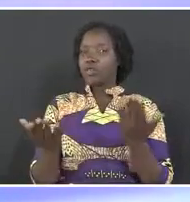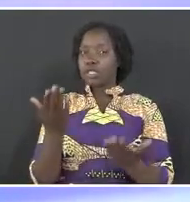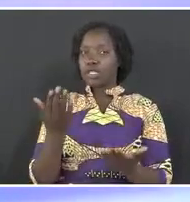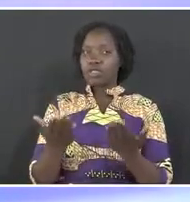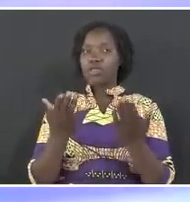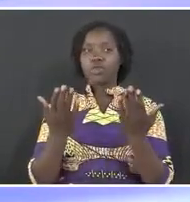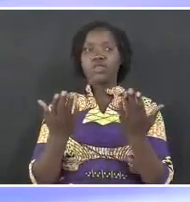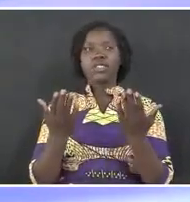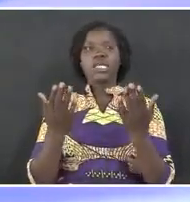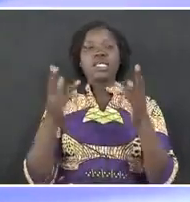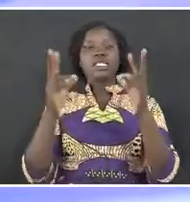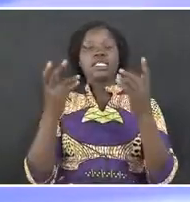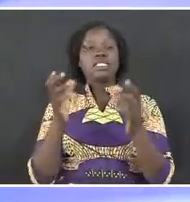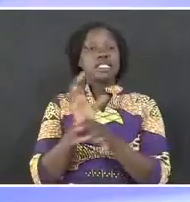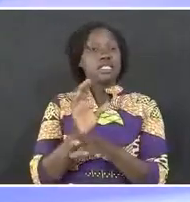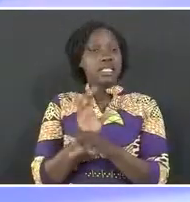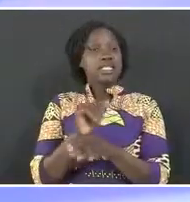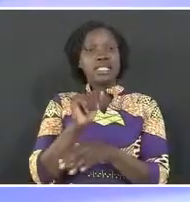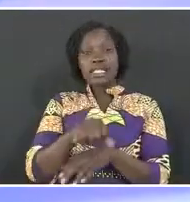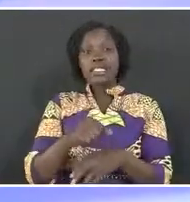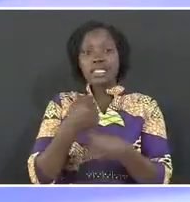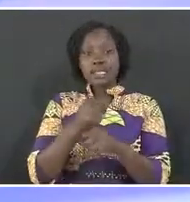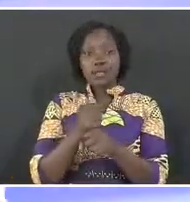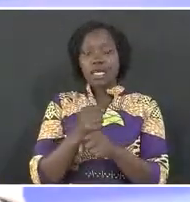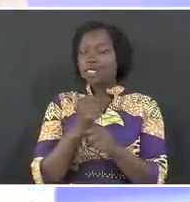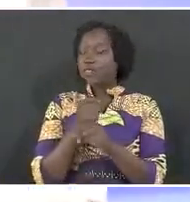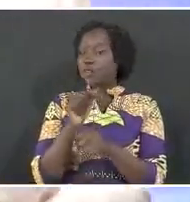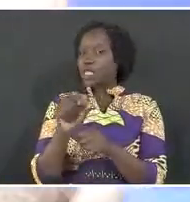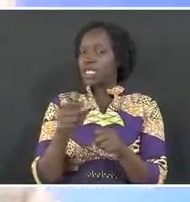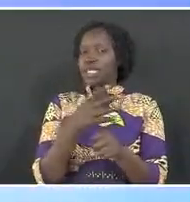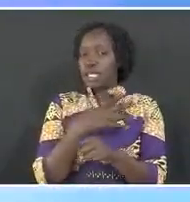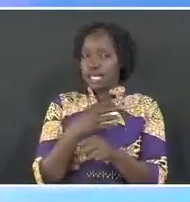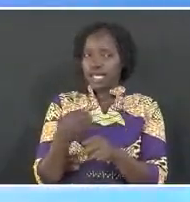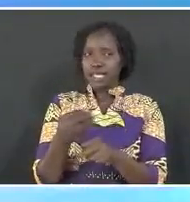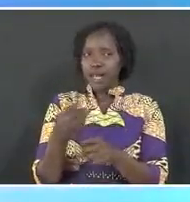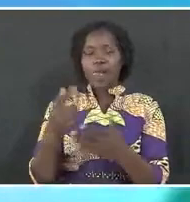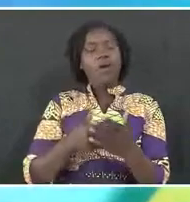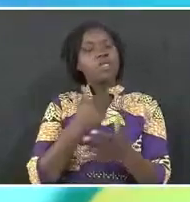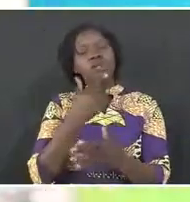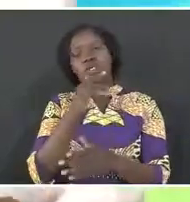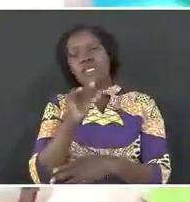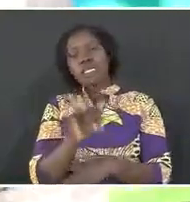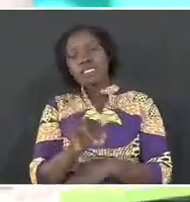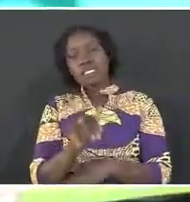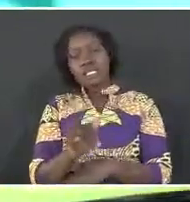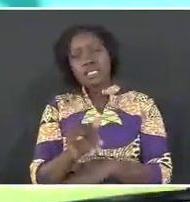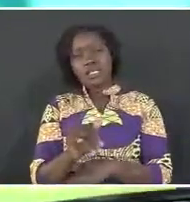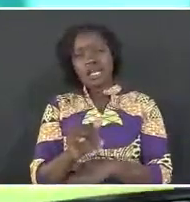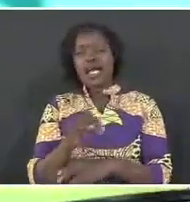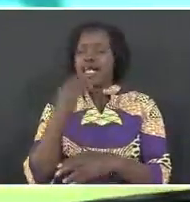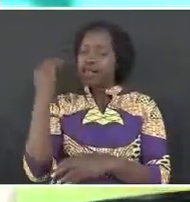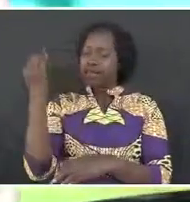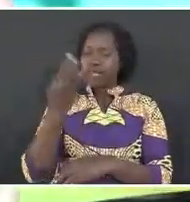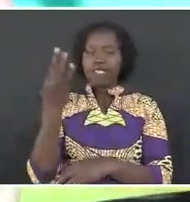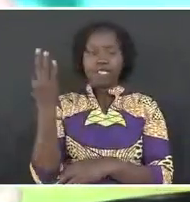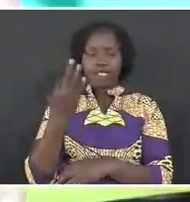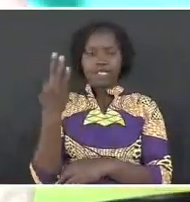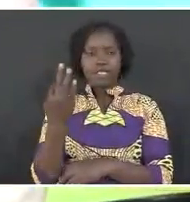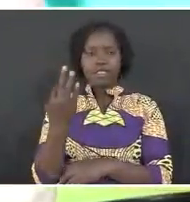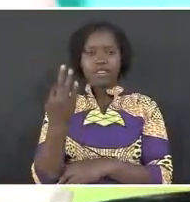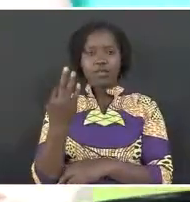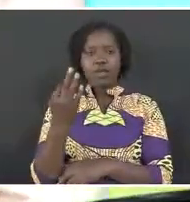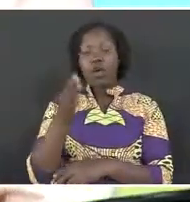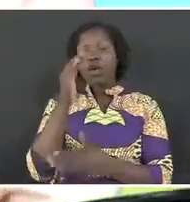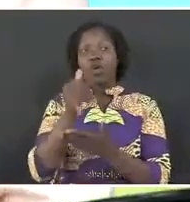church, they are the ones that make us do that. And what I'm saying is, evangelism,